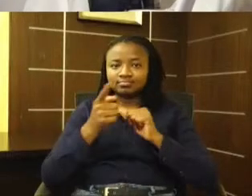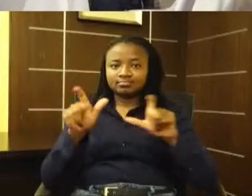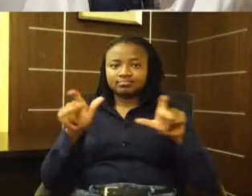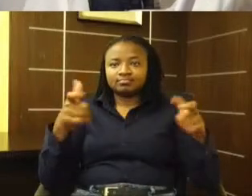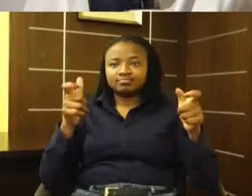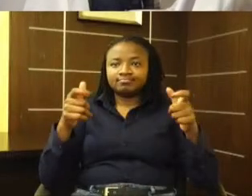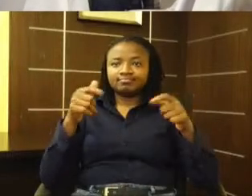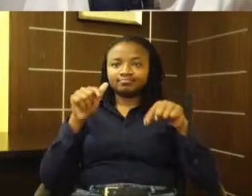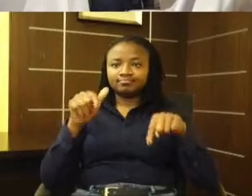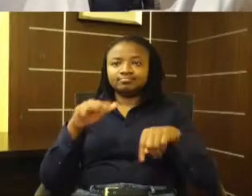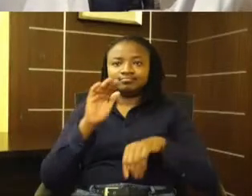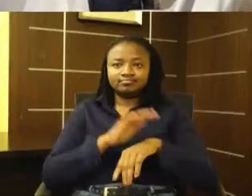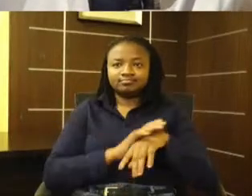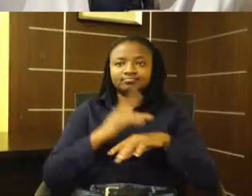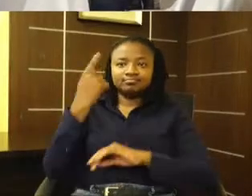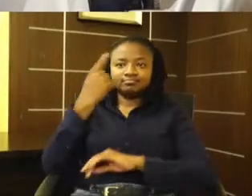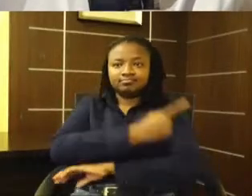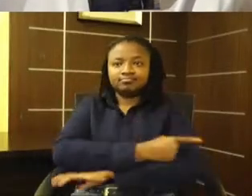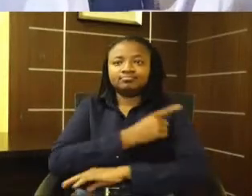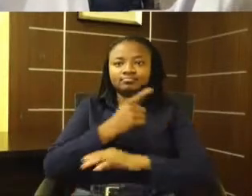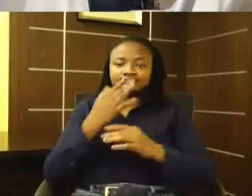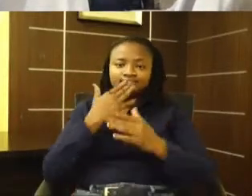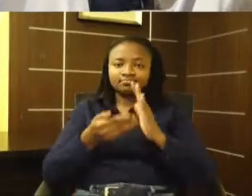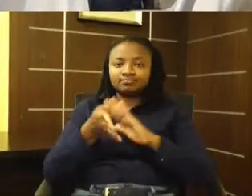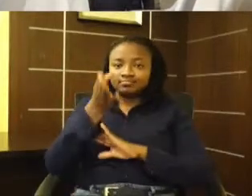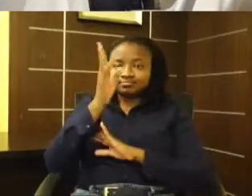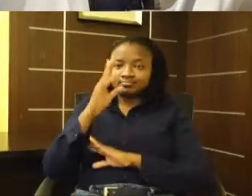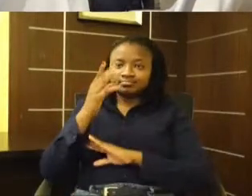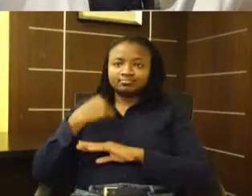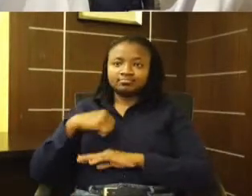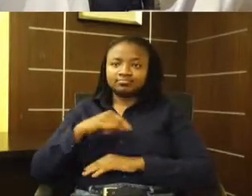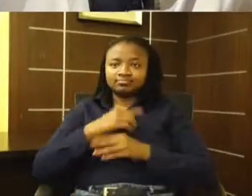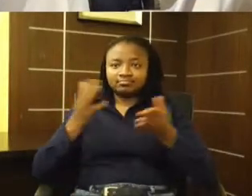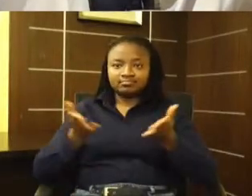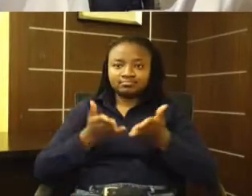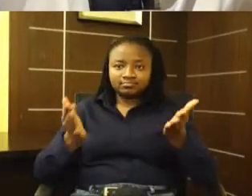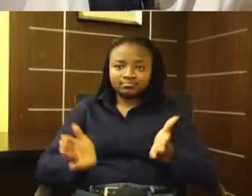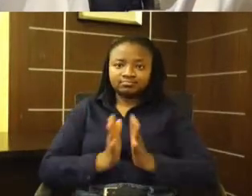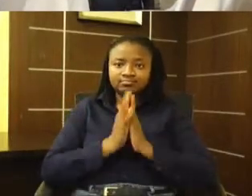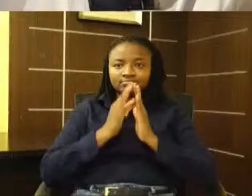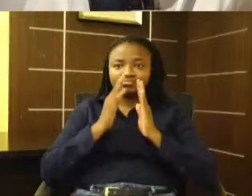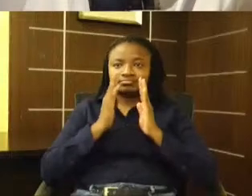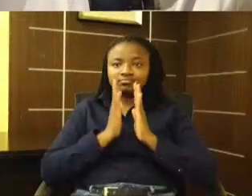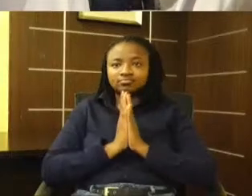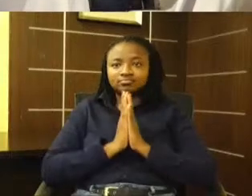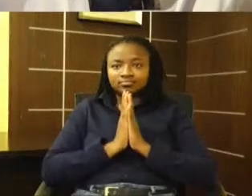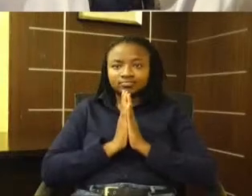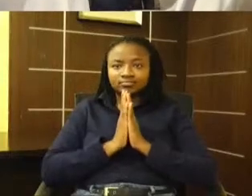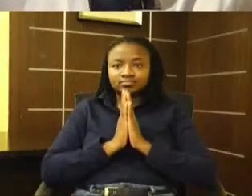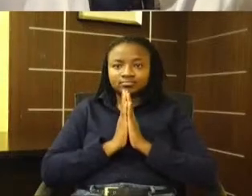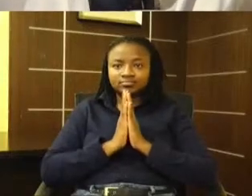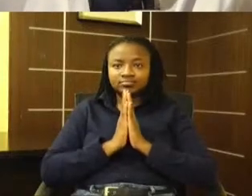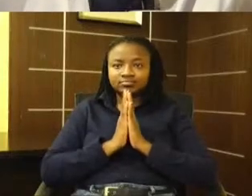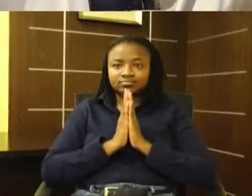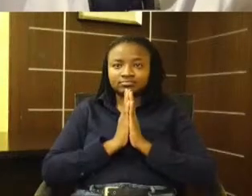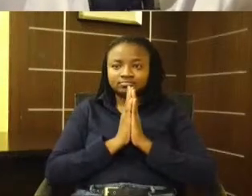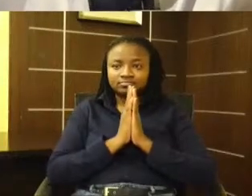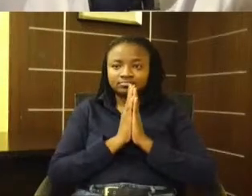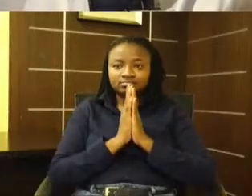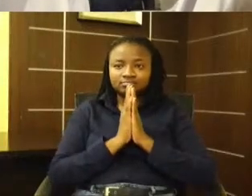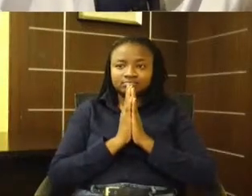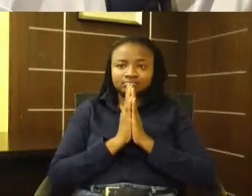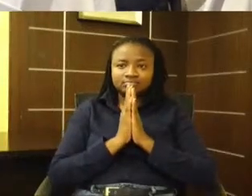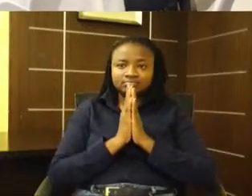been a great day. Tunashukuru Mungu tumefika hapa. So at this point I'd ask us to bow our